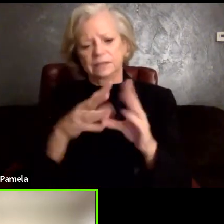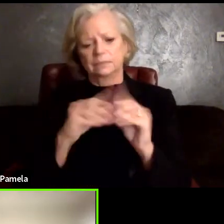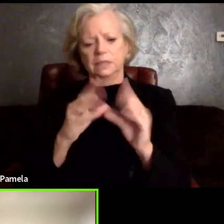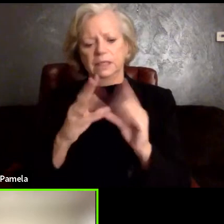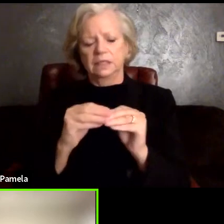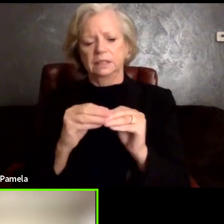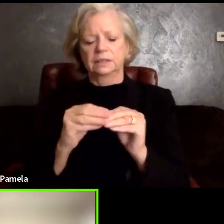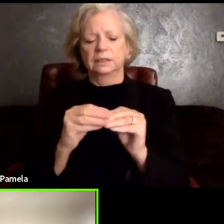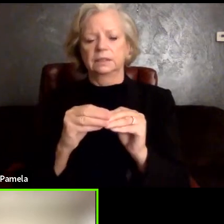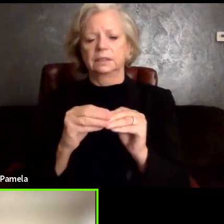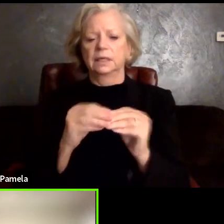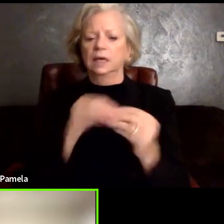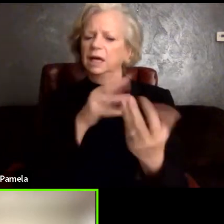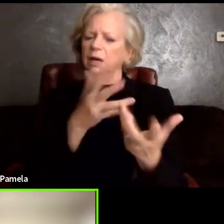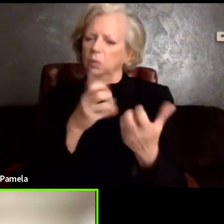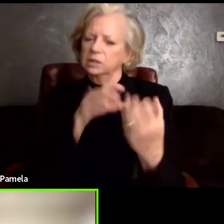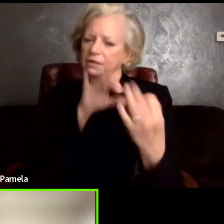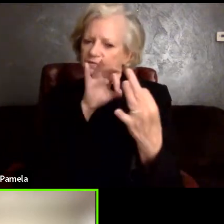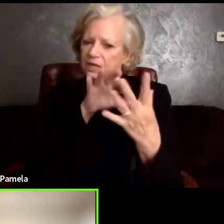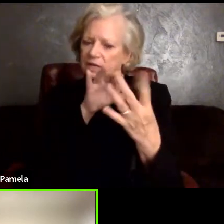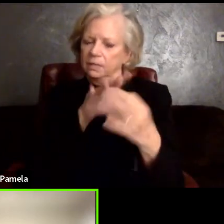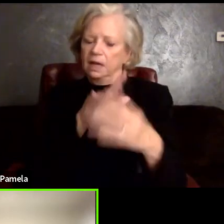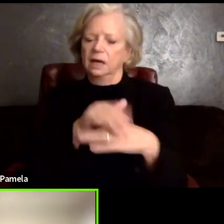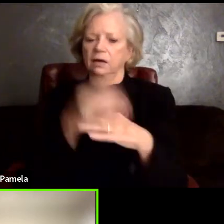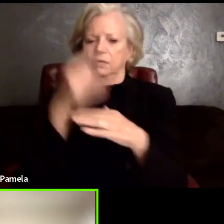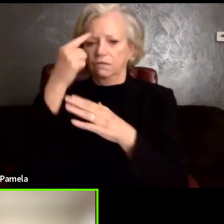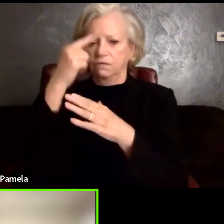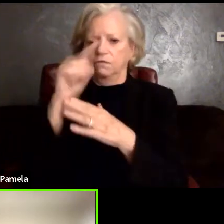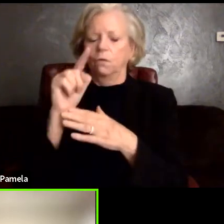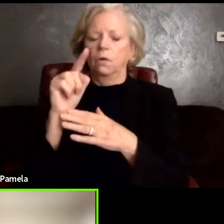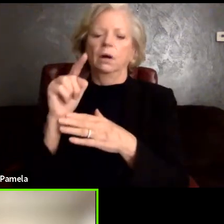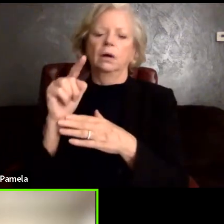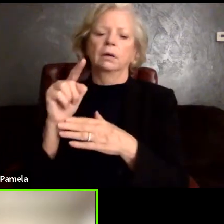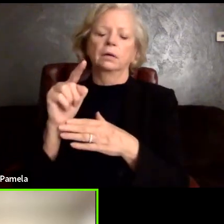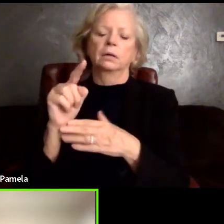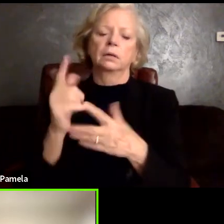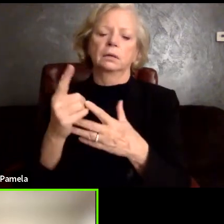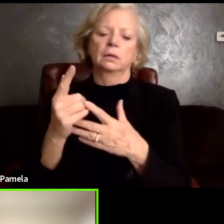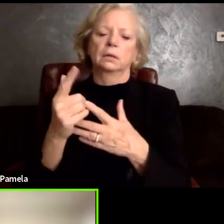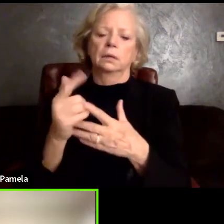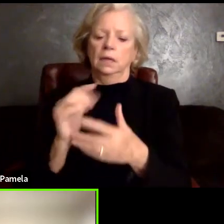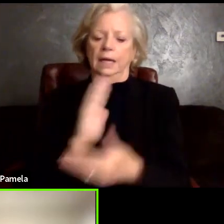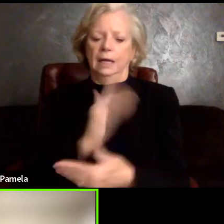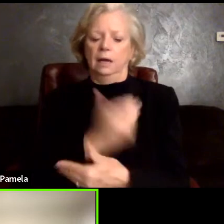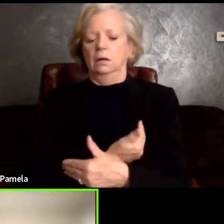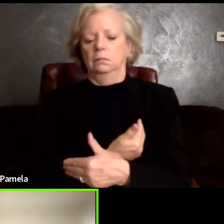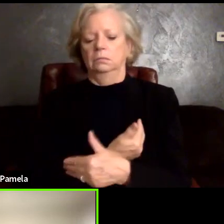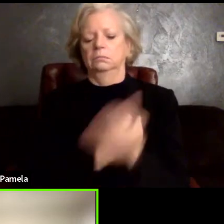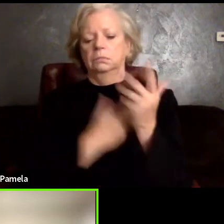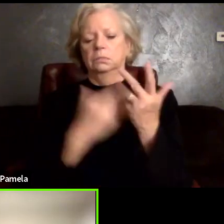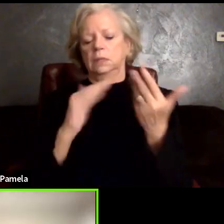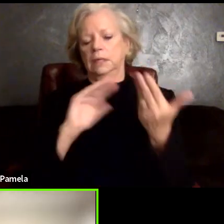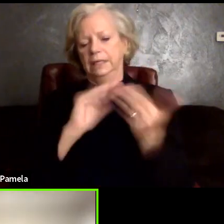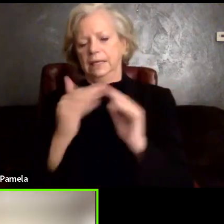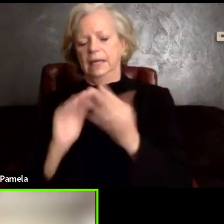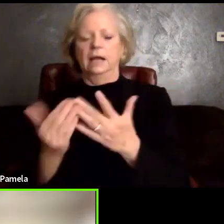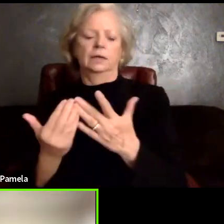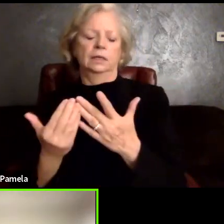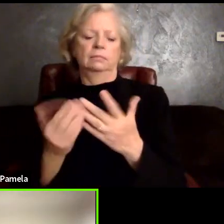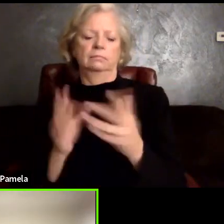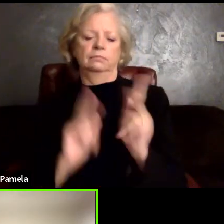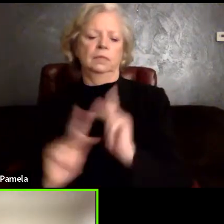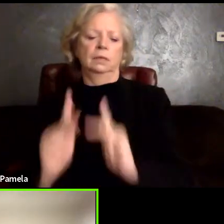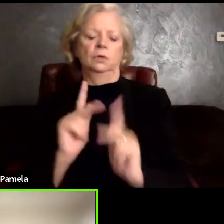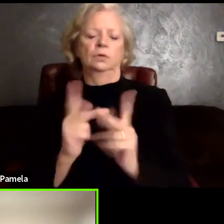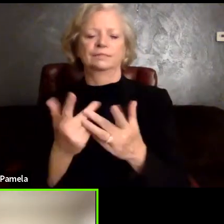just some feedback for the Department of Public Health as well, and our county folks. But I think there was a question that was